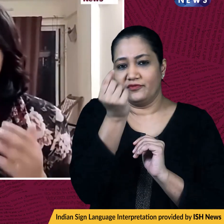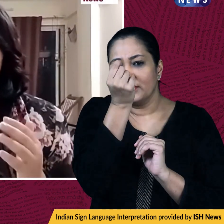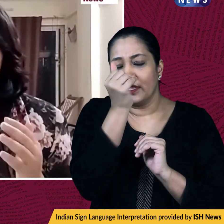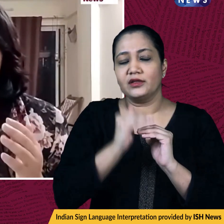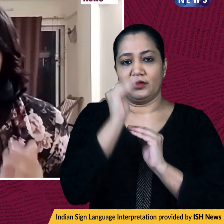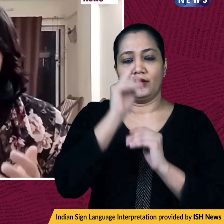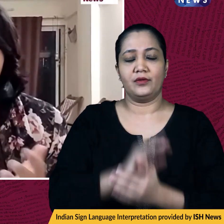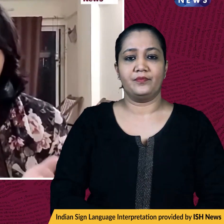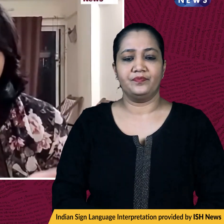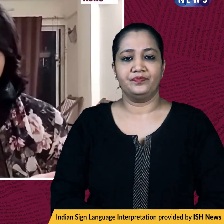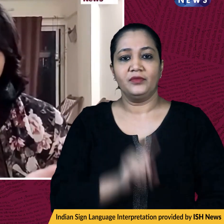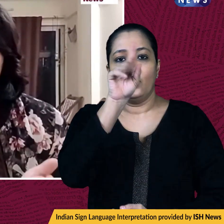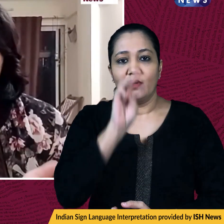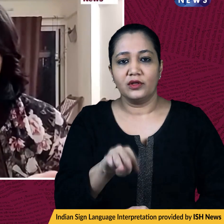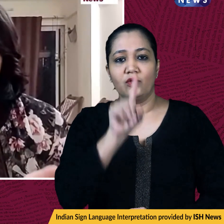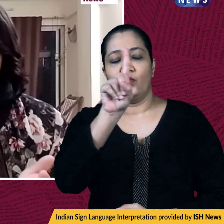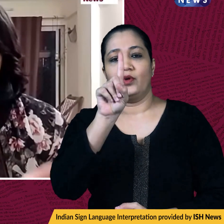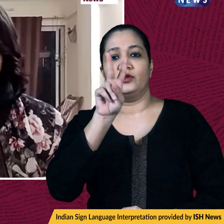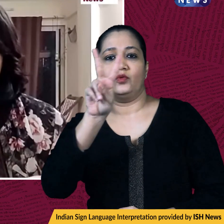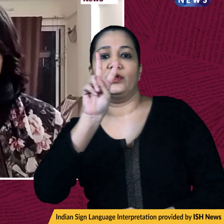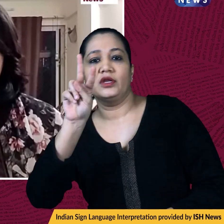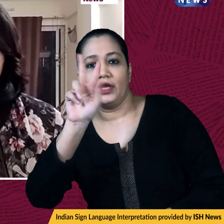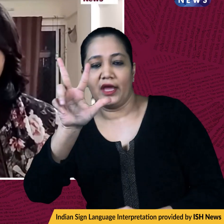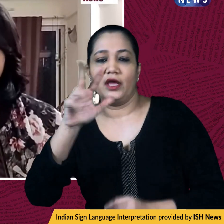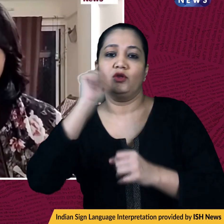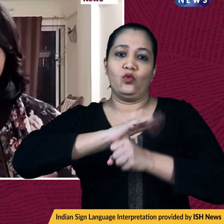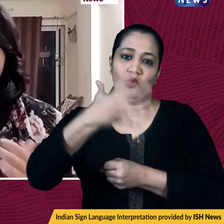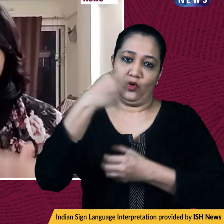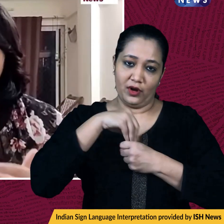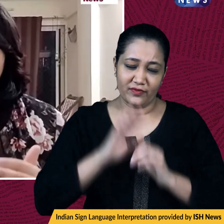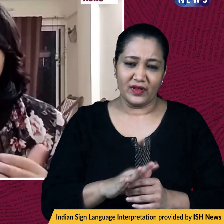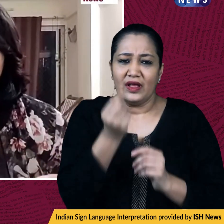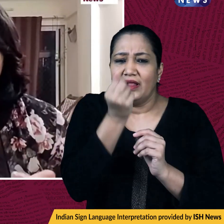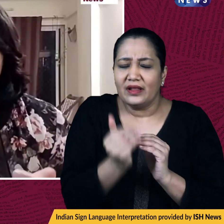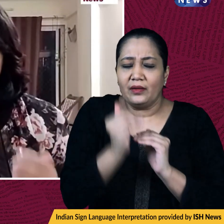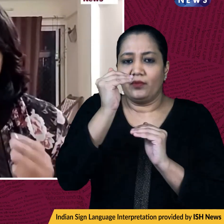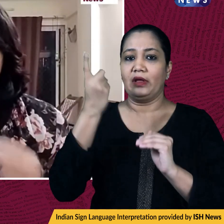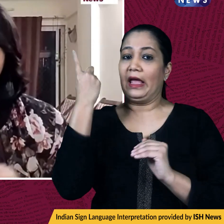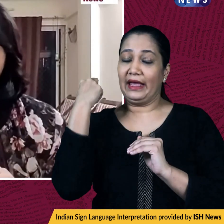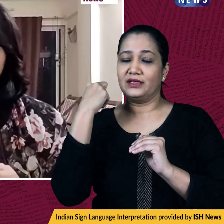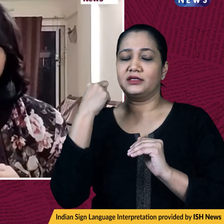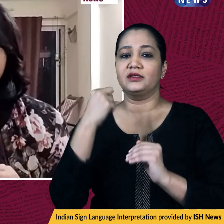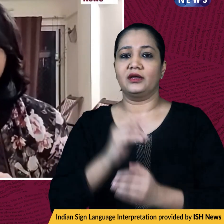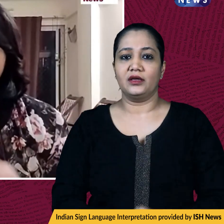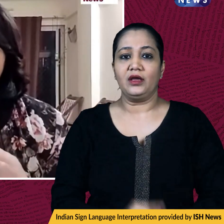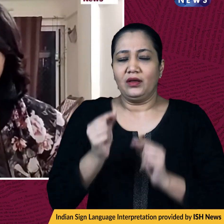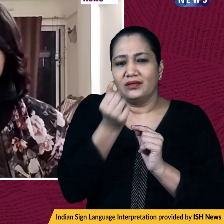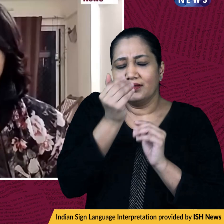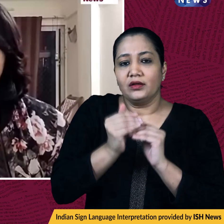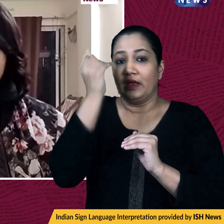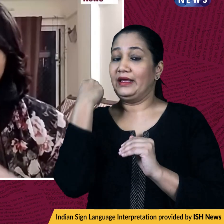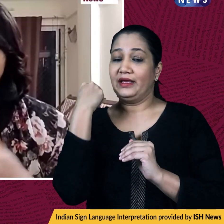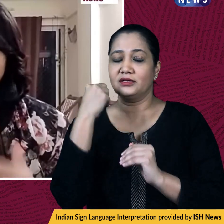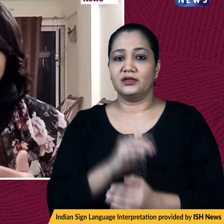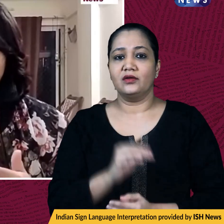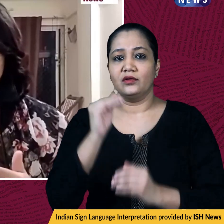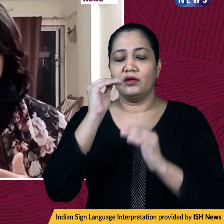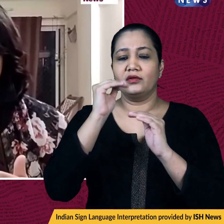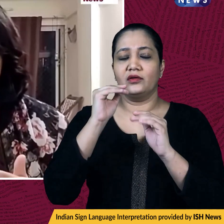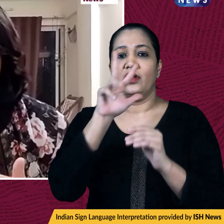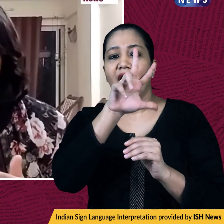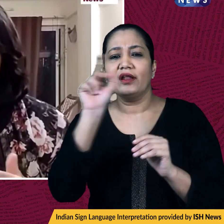numbers. It's at 1,128 new COVID cases, slightly more than what was reported yesterday. Yesterday's number was a